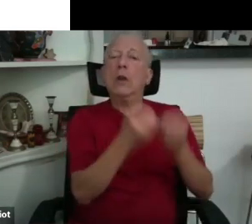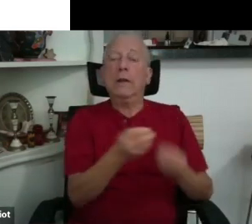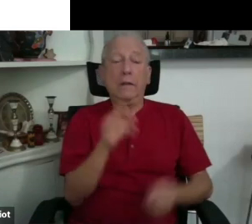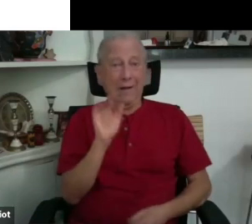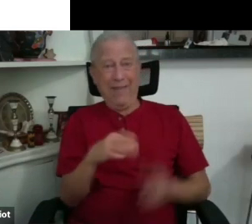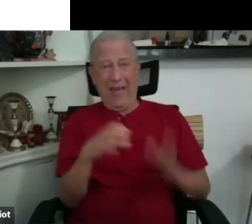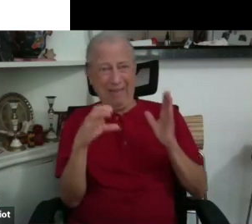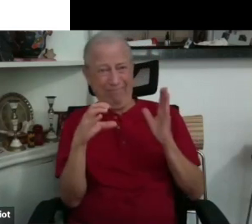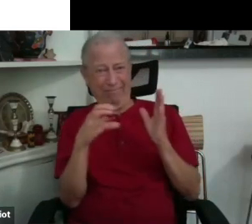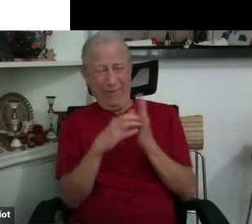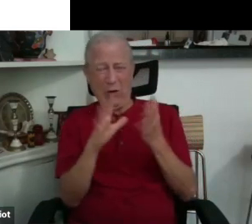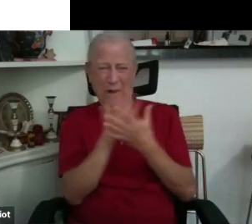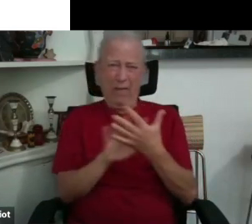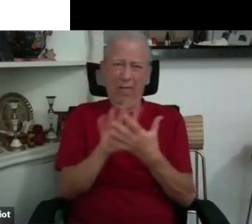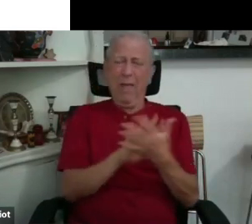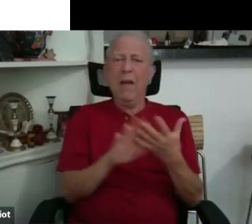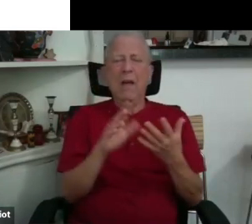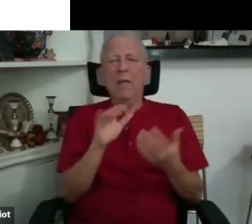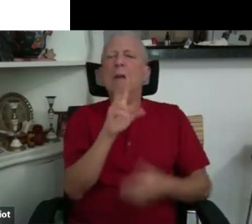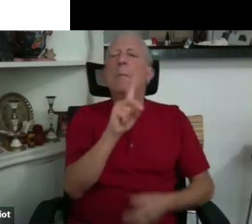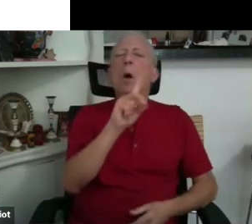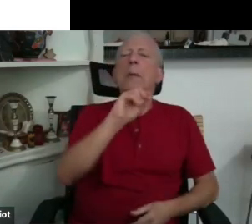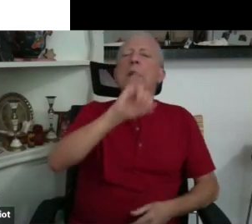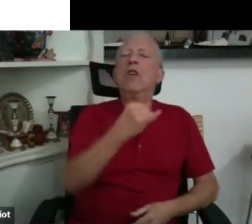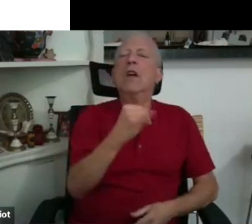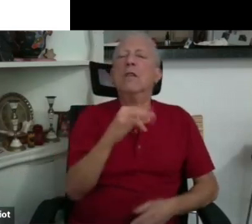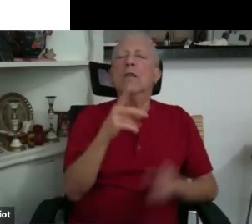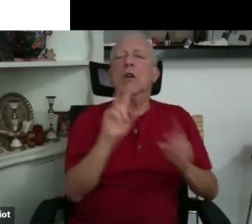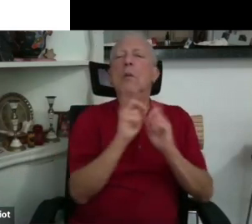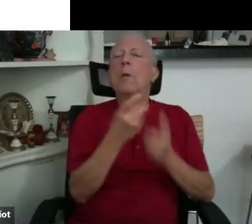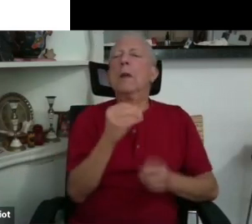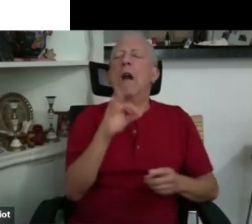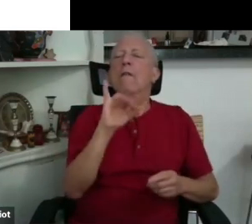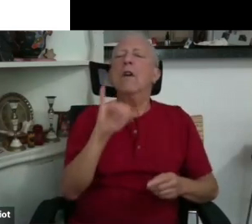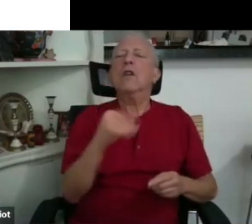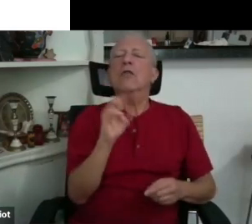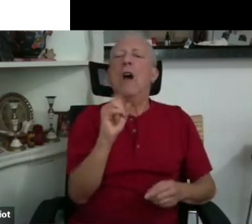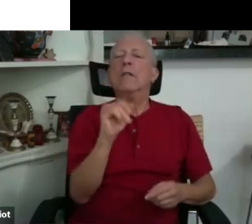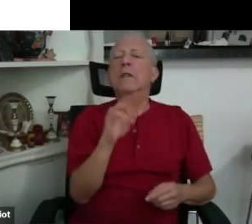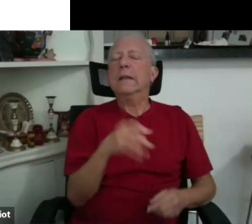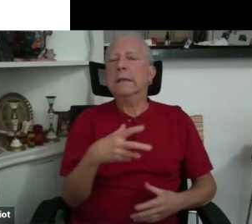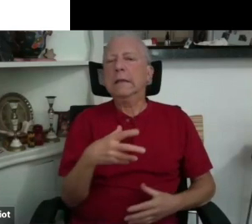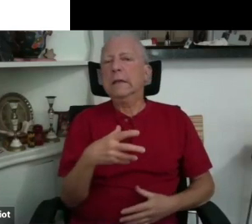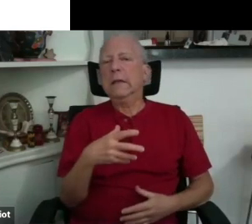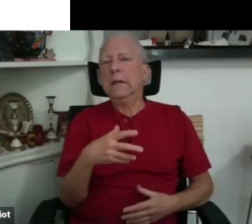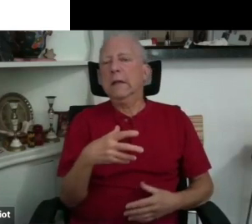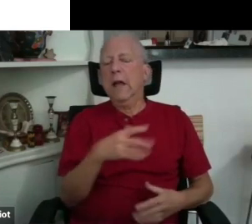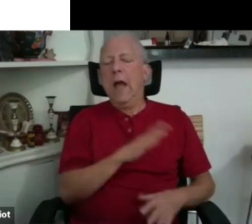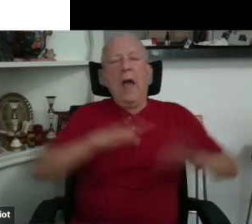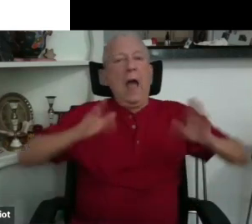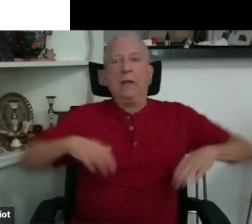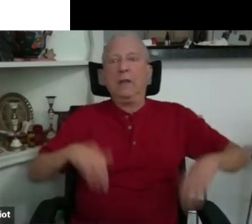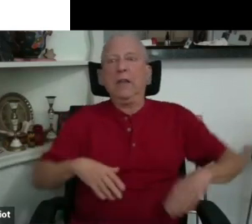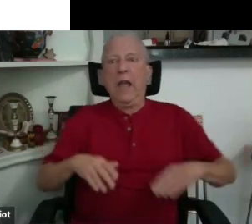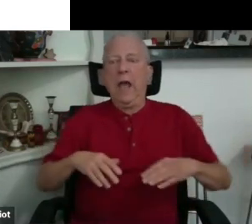of this distinction, the Department of Justice has not wanted to push the line of prosecuting people for